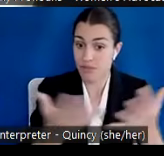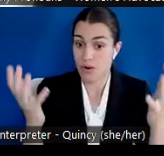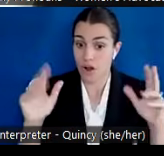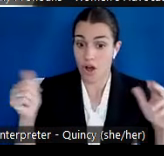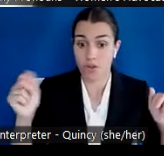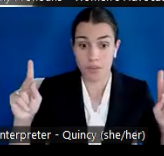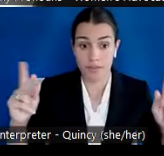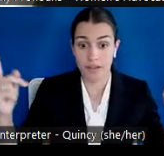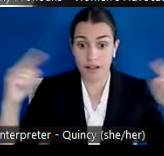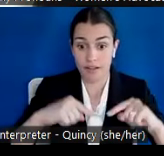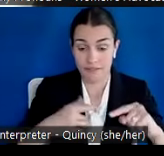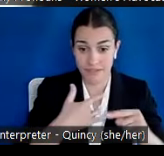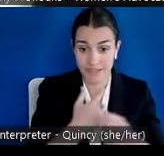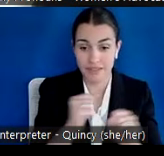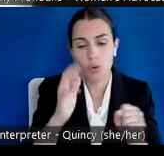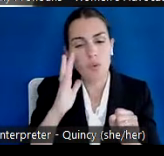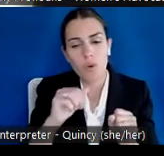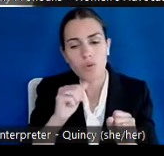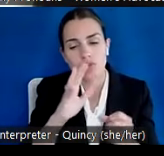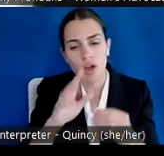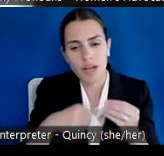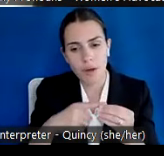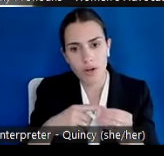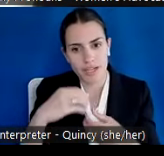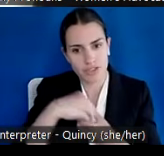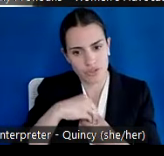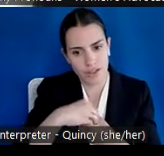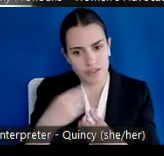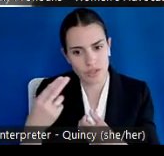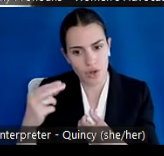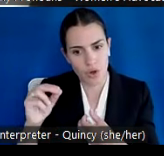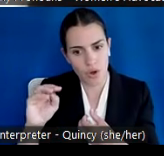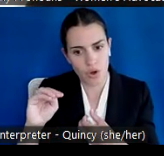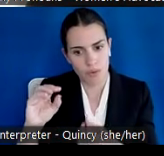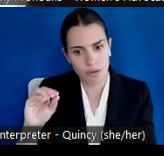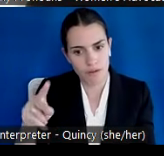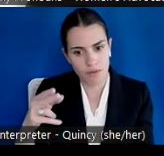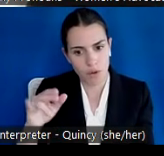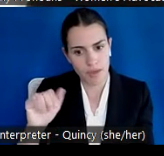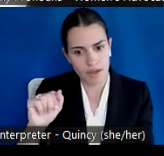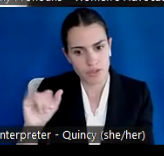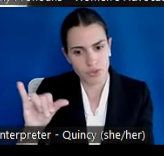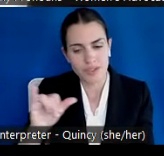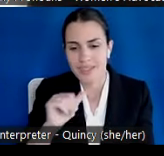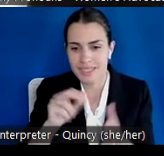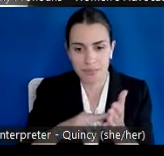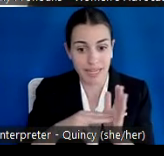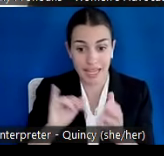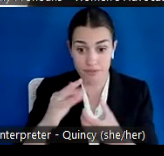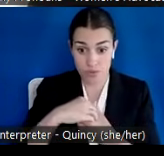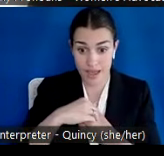safe. And not to say, and we'll talk about internalized homophobia too. So not to say that just because you hold an identity doesn't mean you can't perpetuate systems that cause